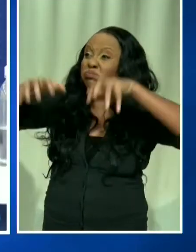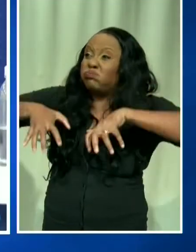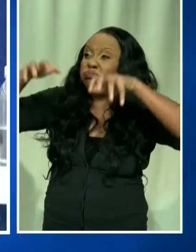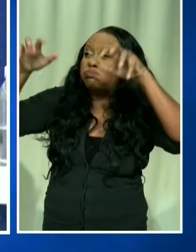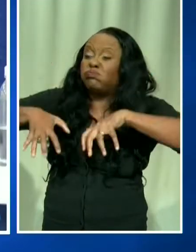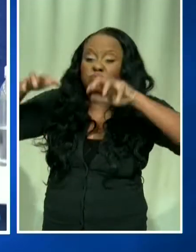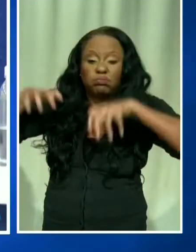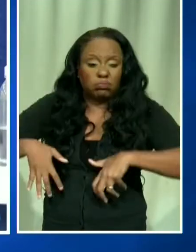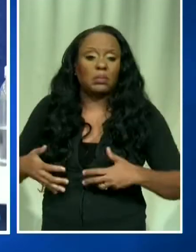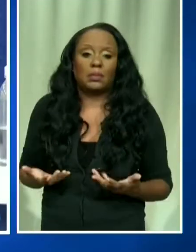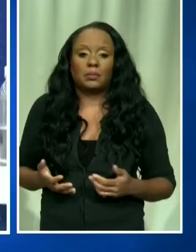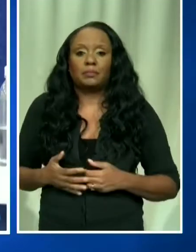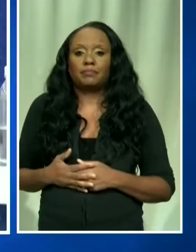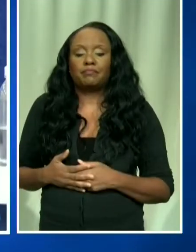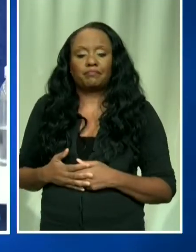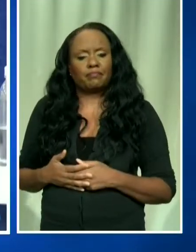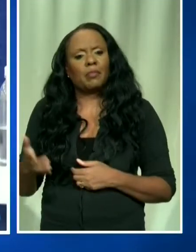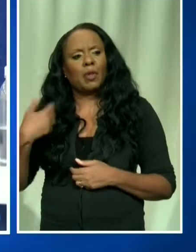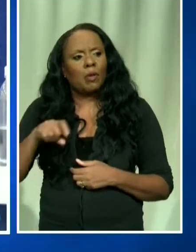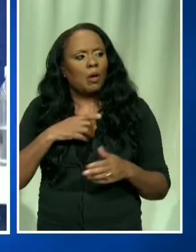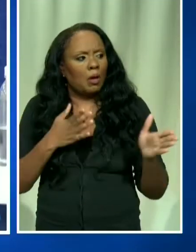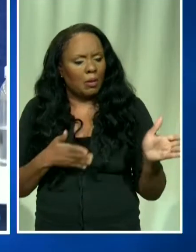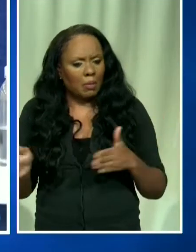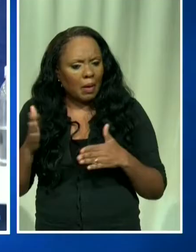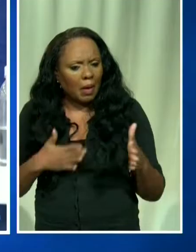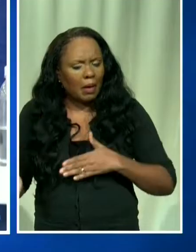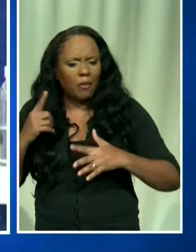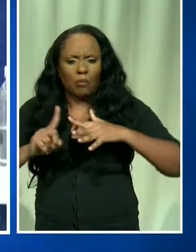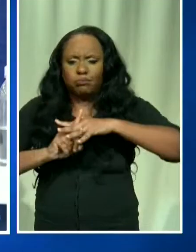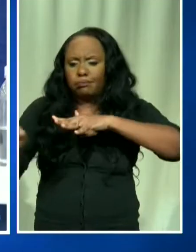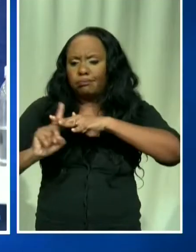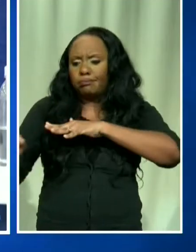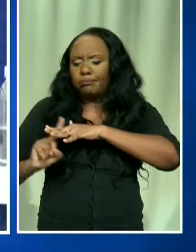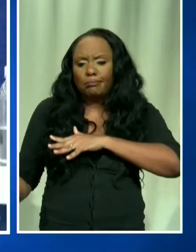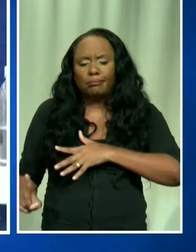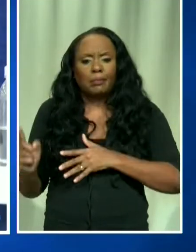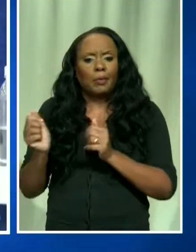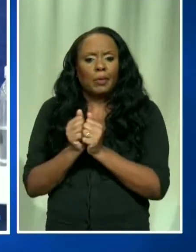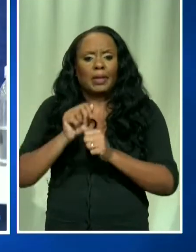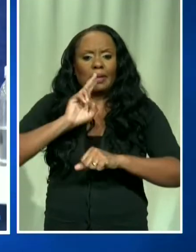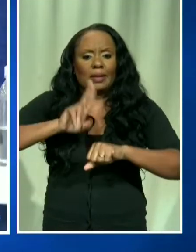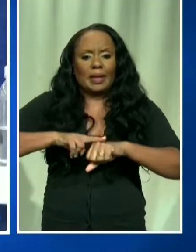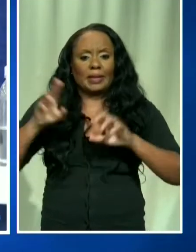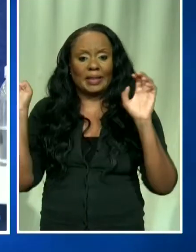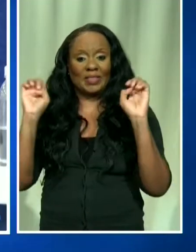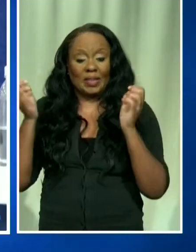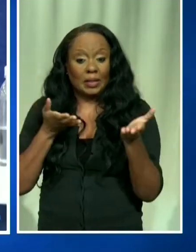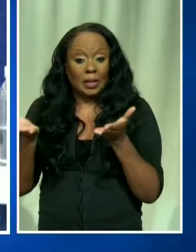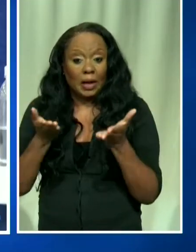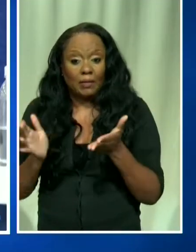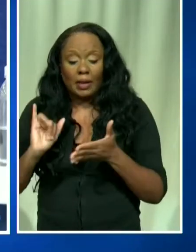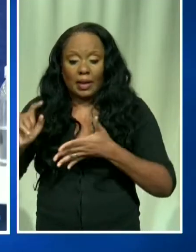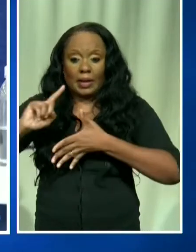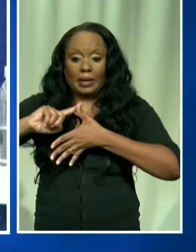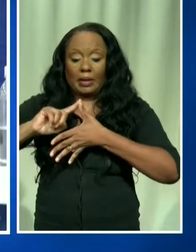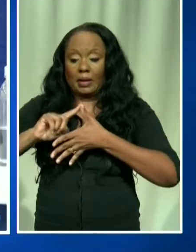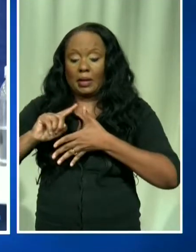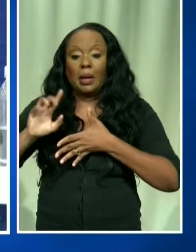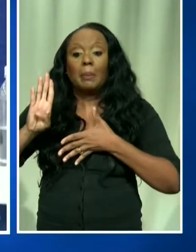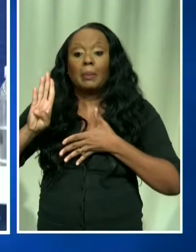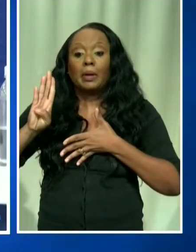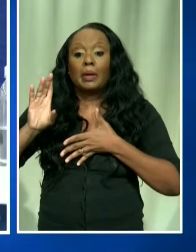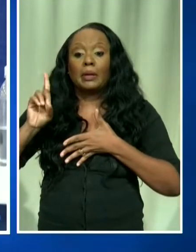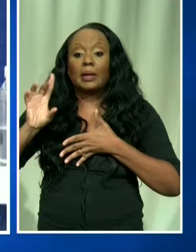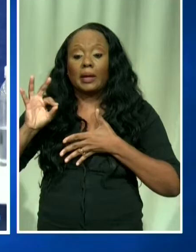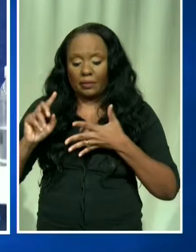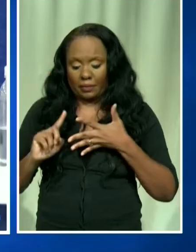an evacuation with the assistance of the National Emergency Services, including the Barbados Defence Force, the